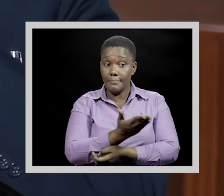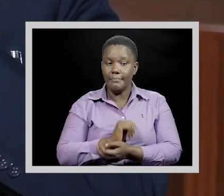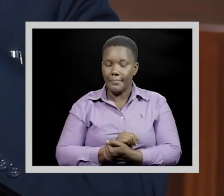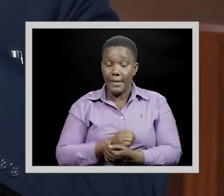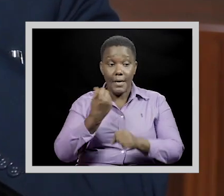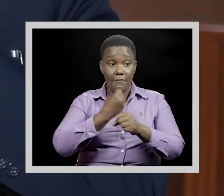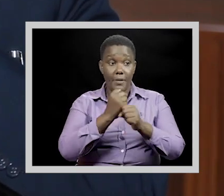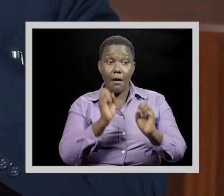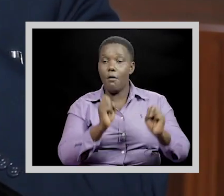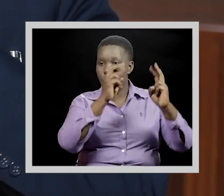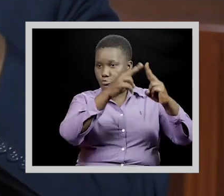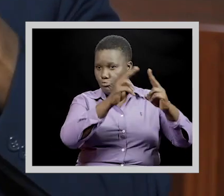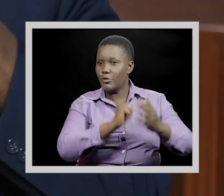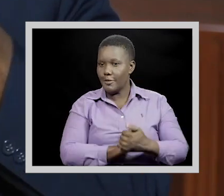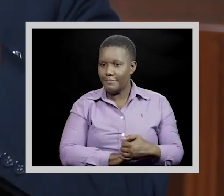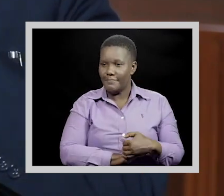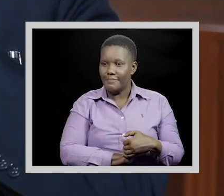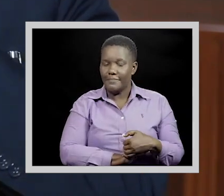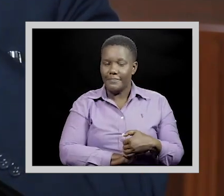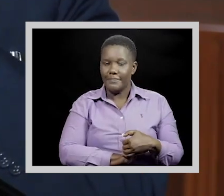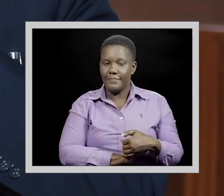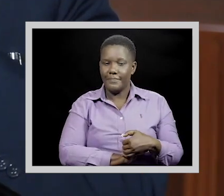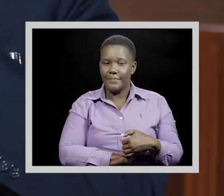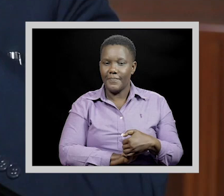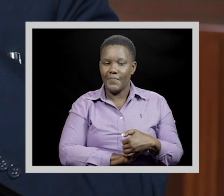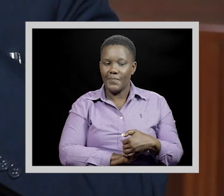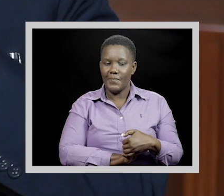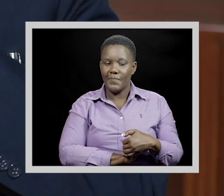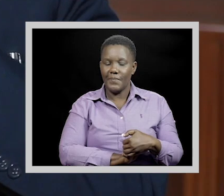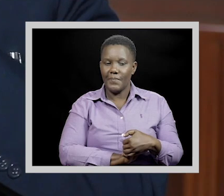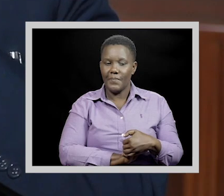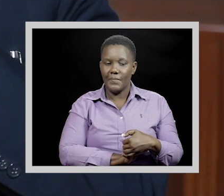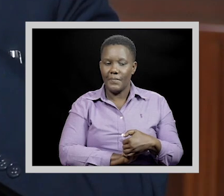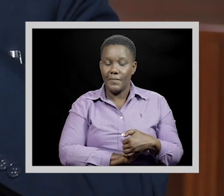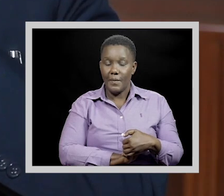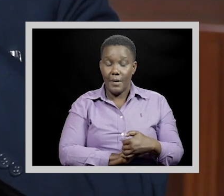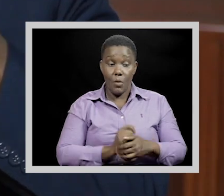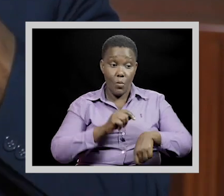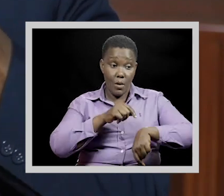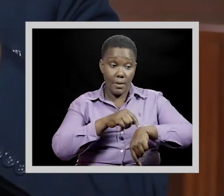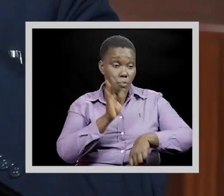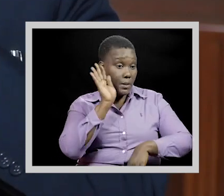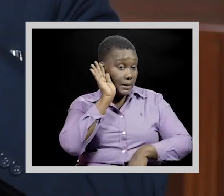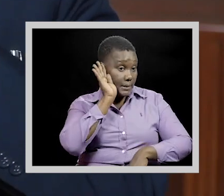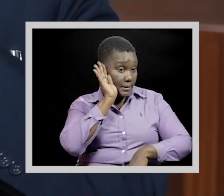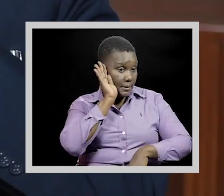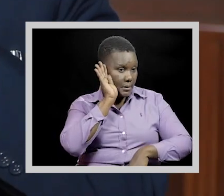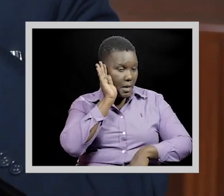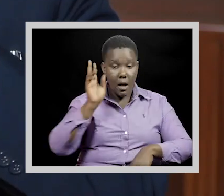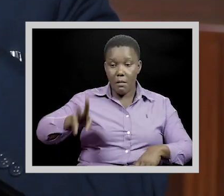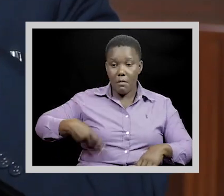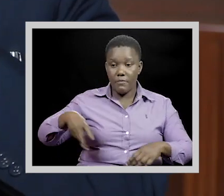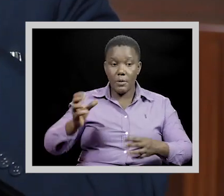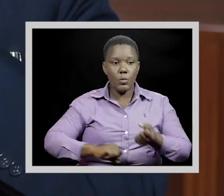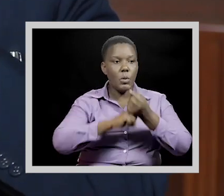a district court in Arusha just had a juvenile court case. By its sitting, there was no social